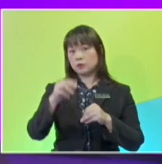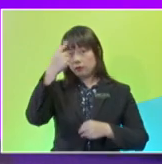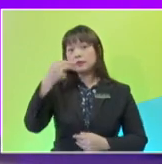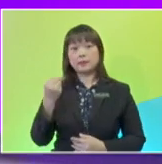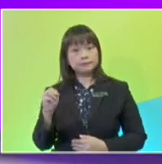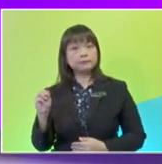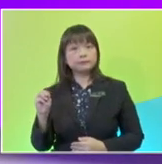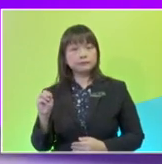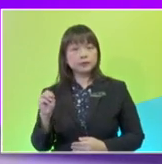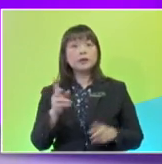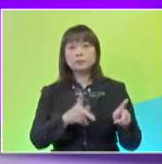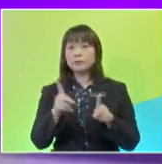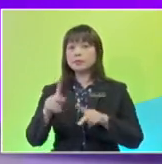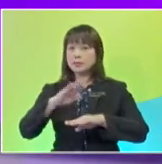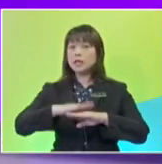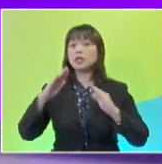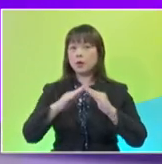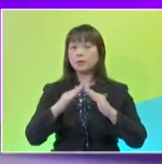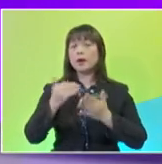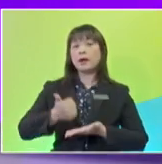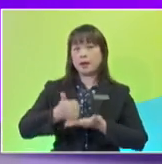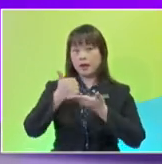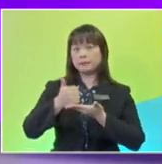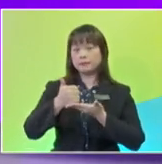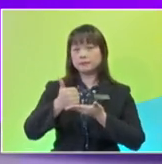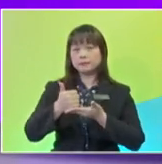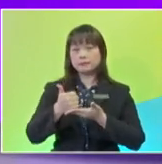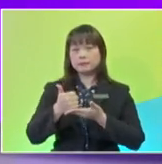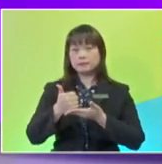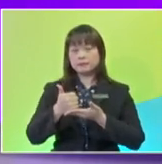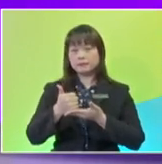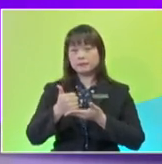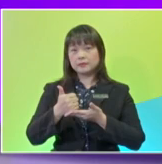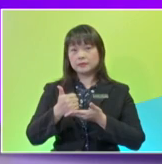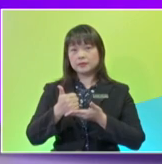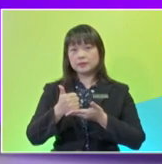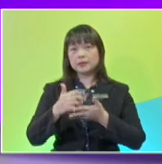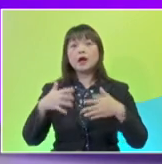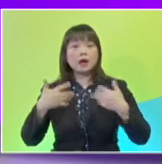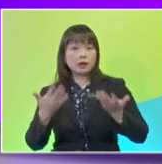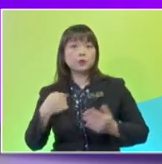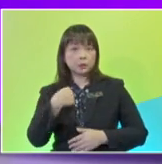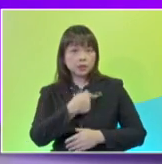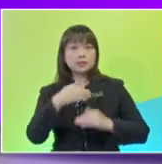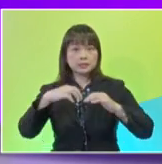questions. People say at home, help me out here, okay? If there's staple, if there's paper clip, then how do we separate